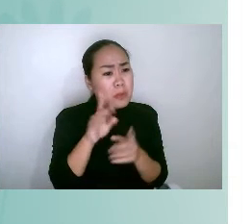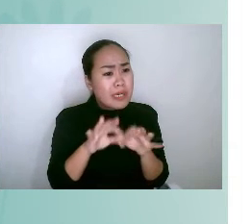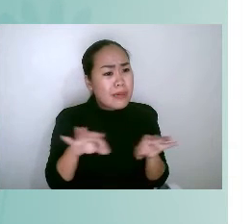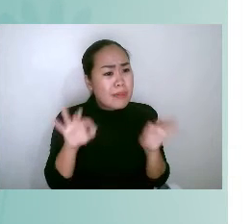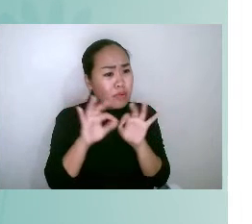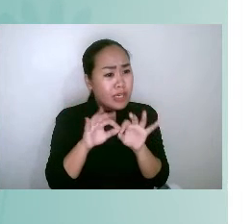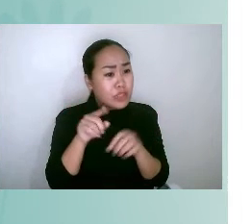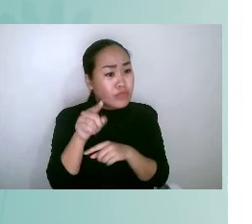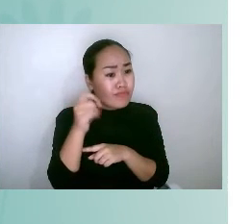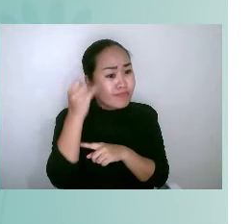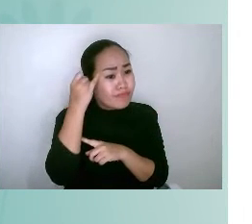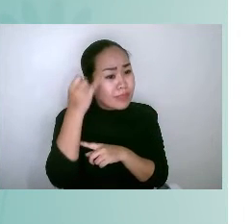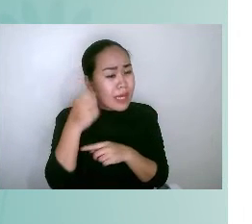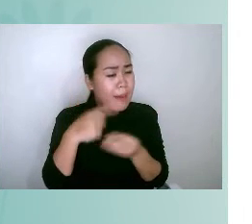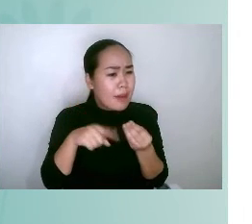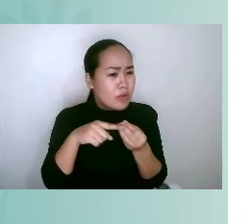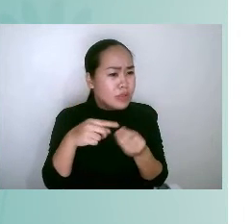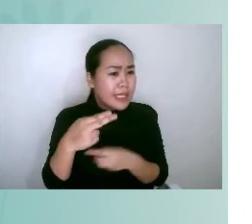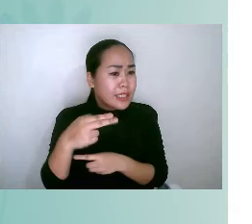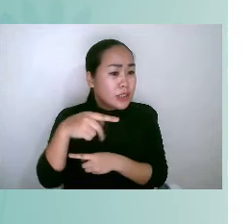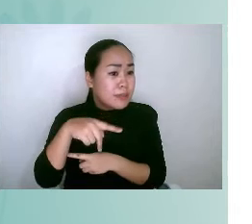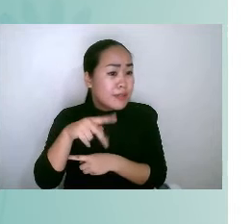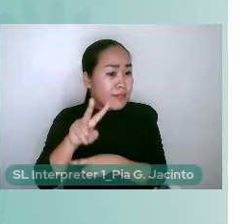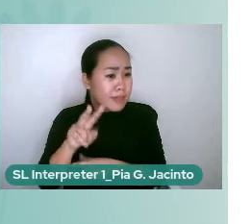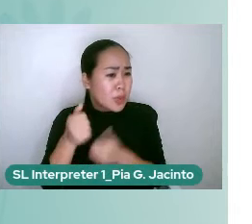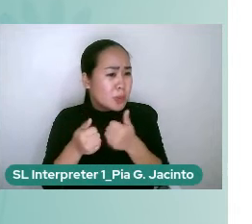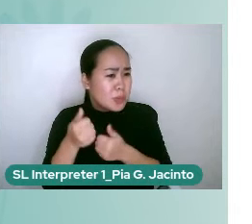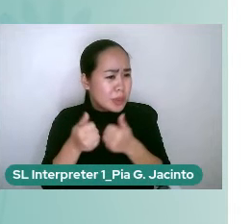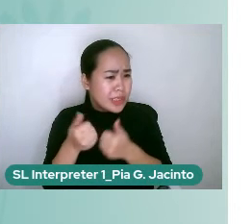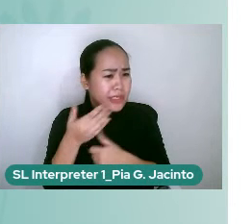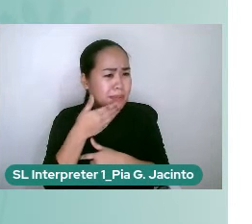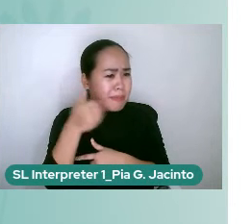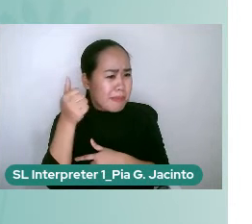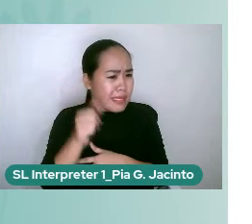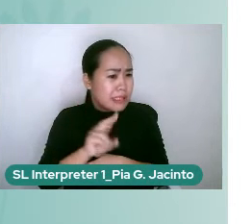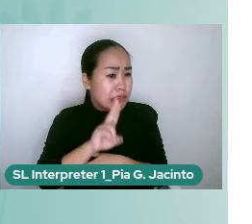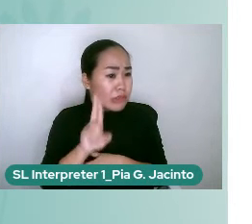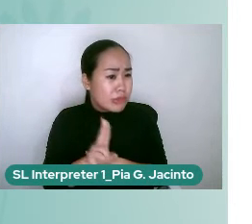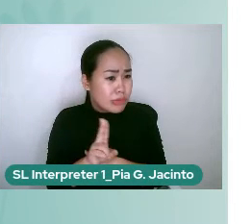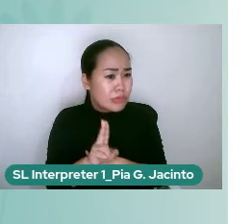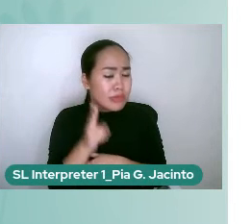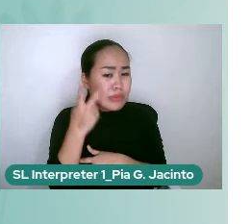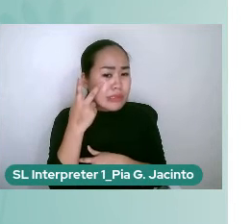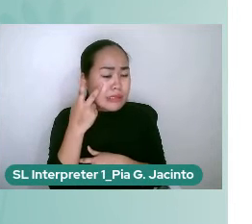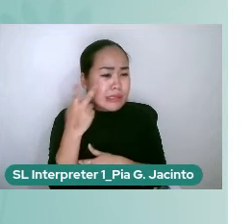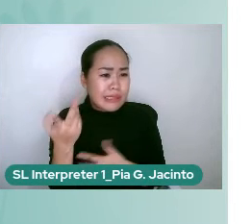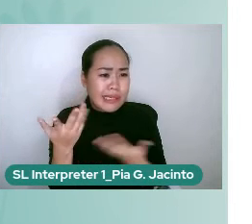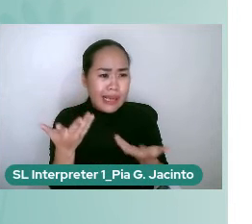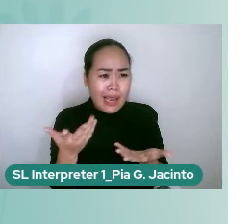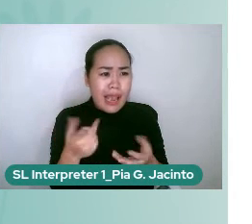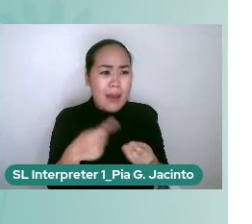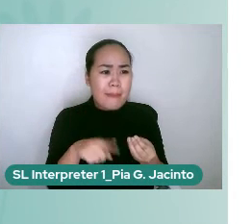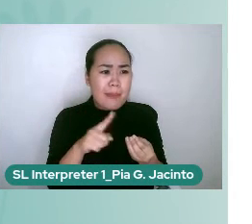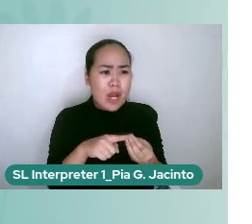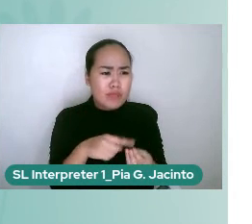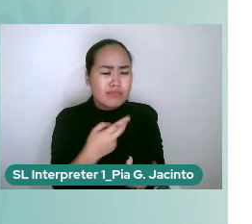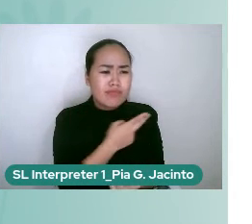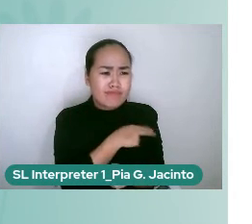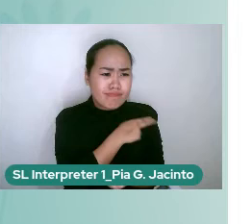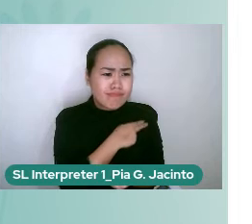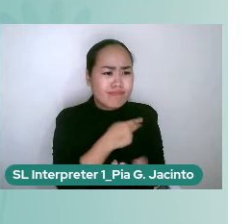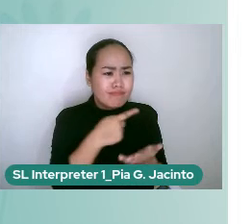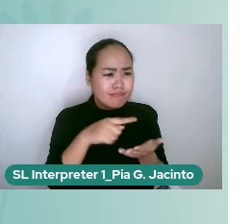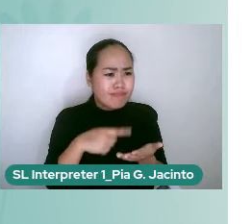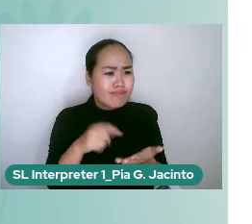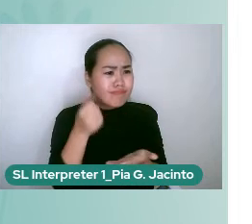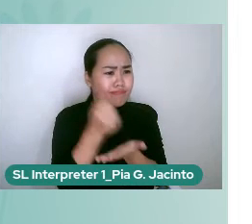about which HPV test to use that any test that is clinically validated and has a claim for primary screening